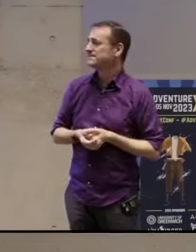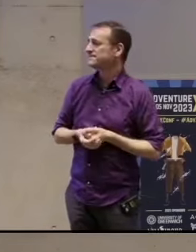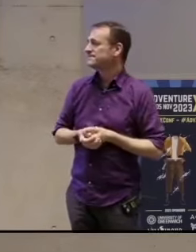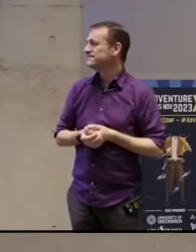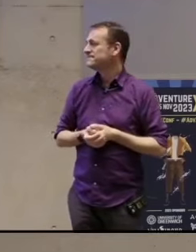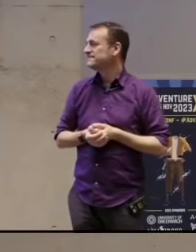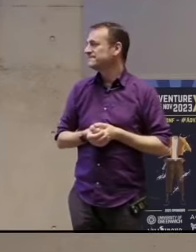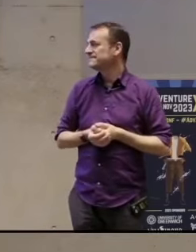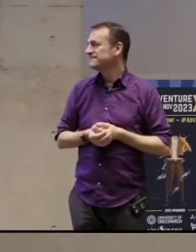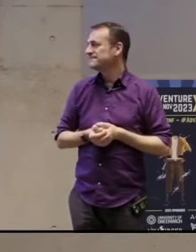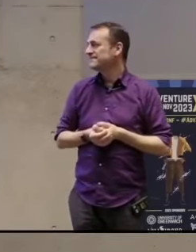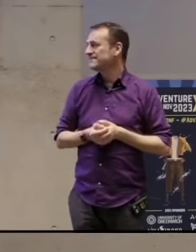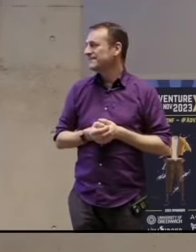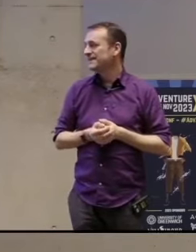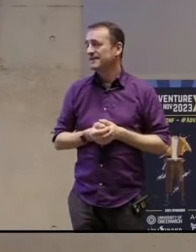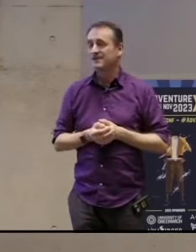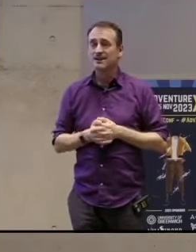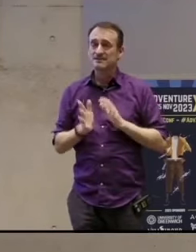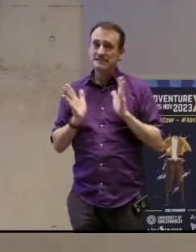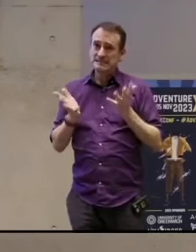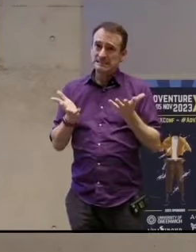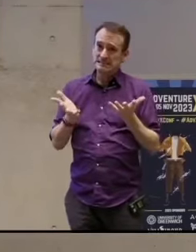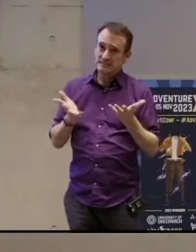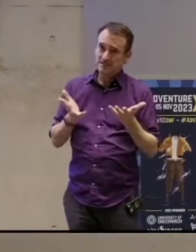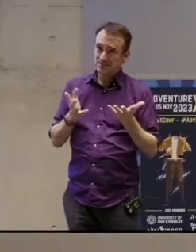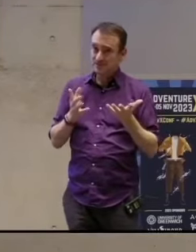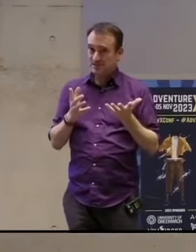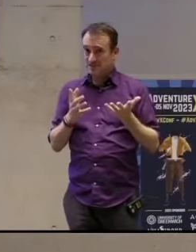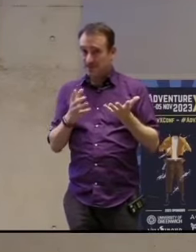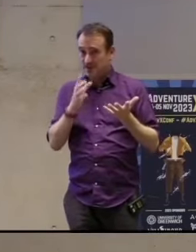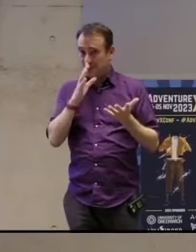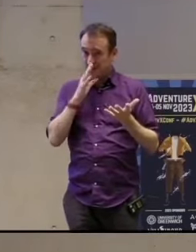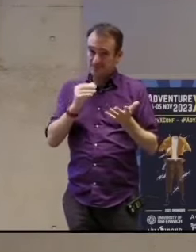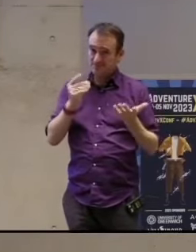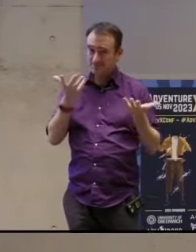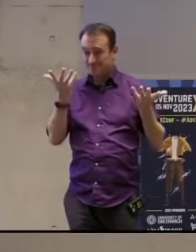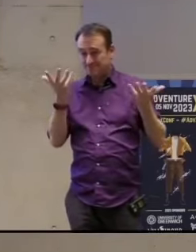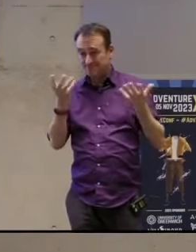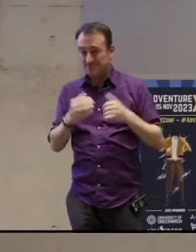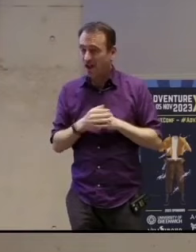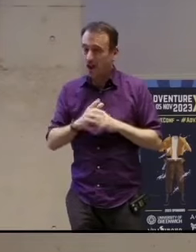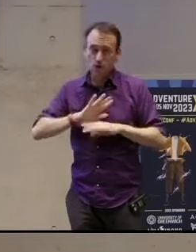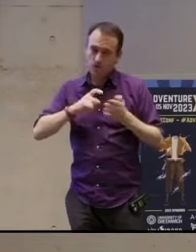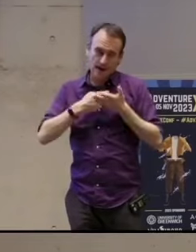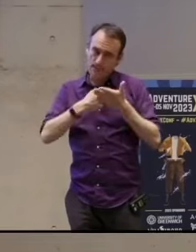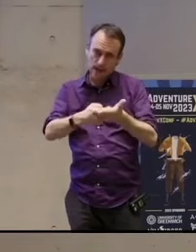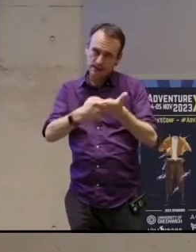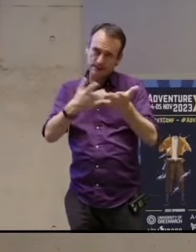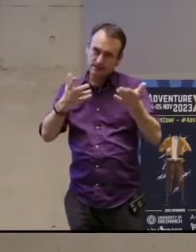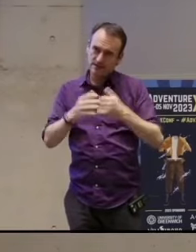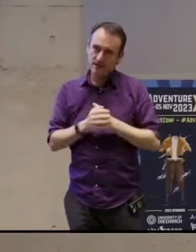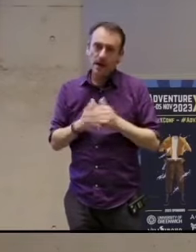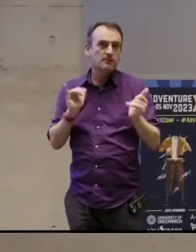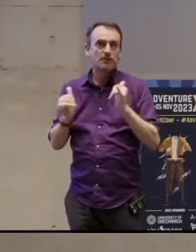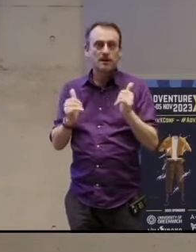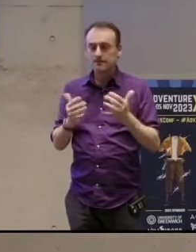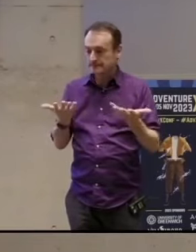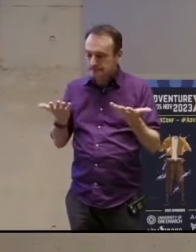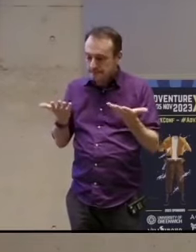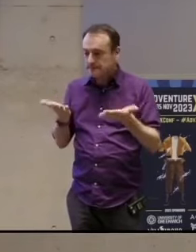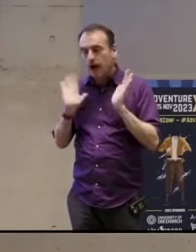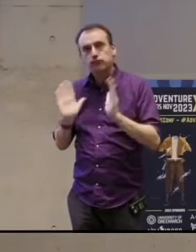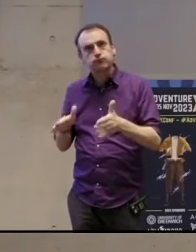yeah, kill me if I do it again, please. Somebody stop me. Yeah, would not recommend, but sometimes you have a thing that has to be